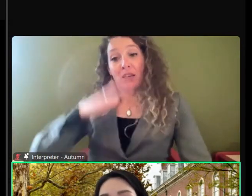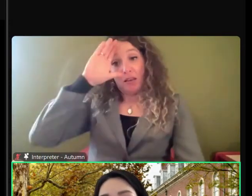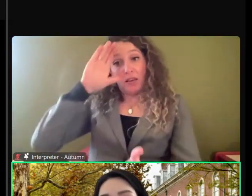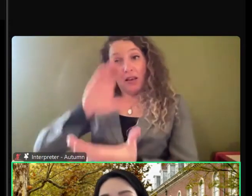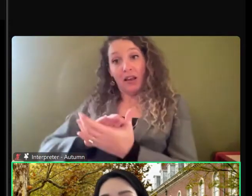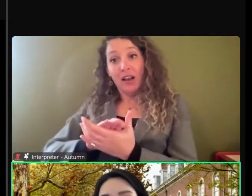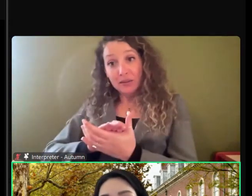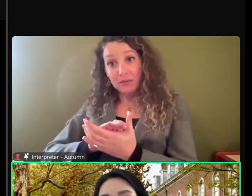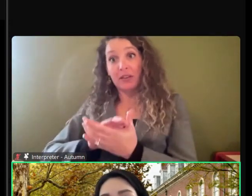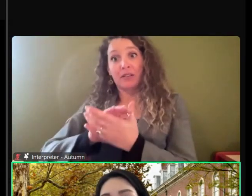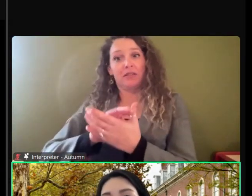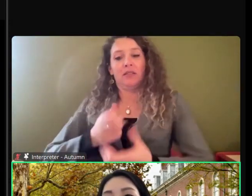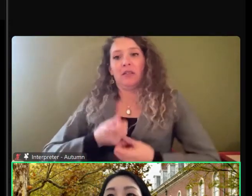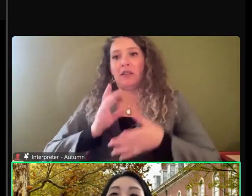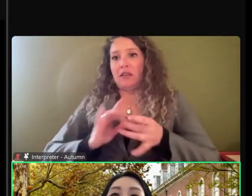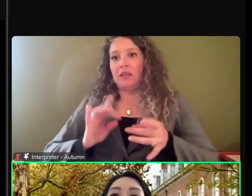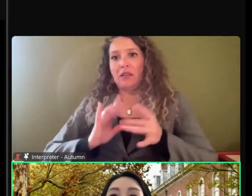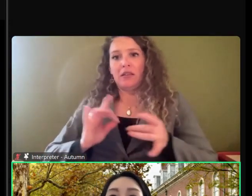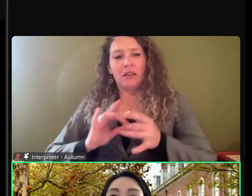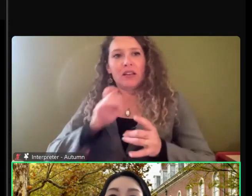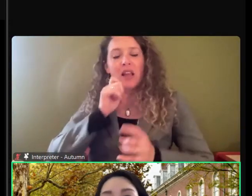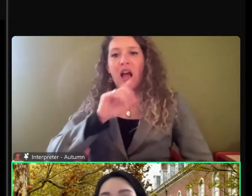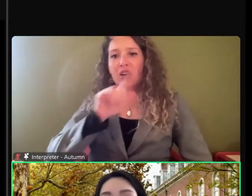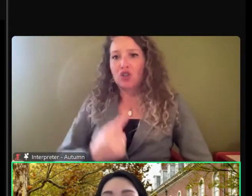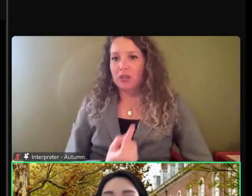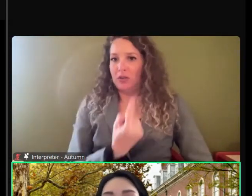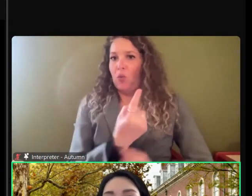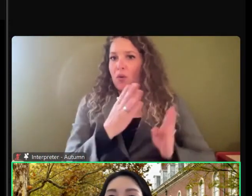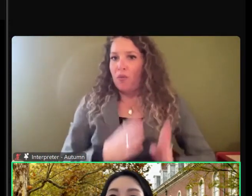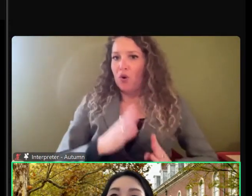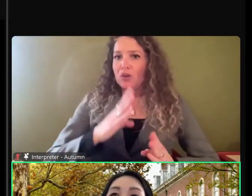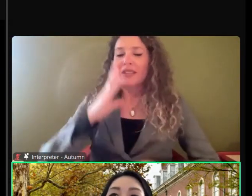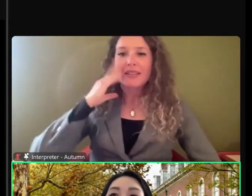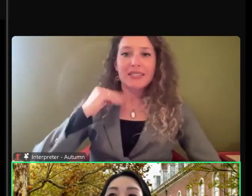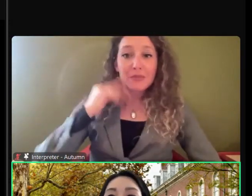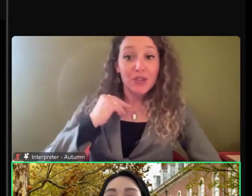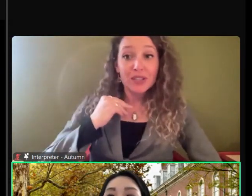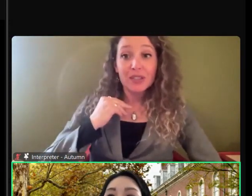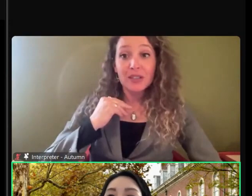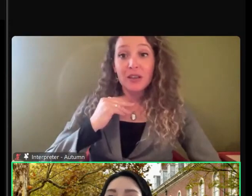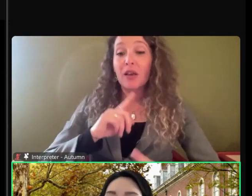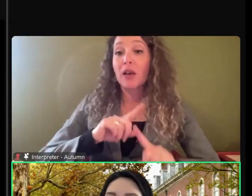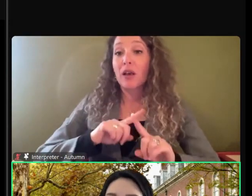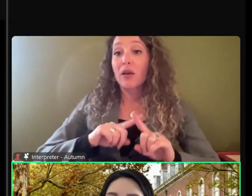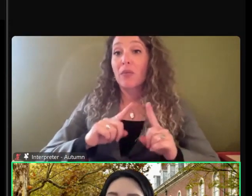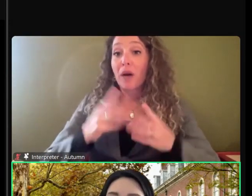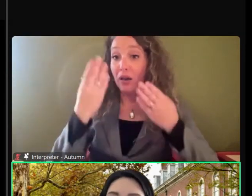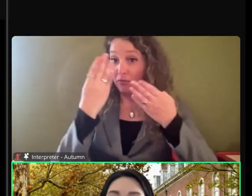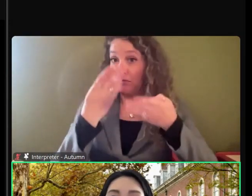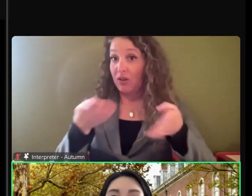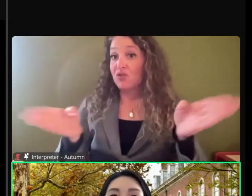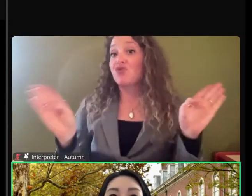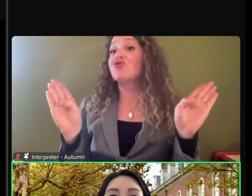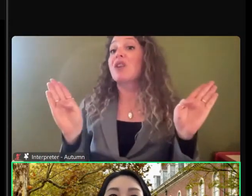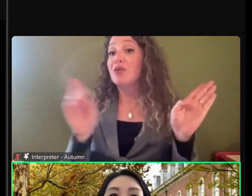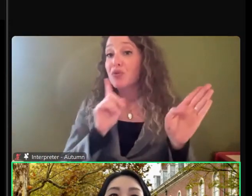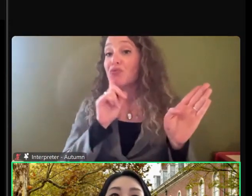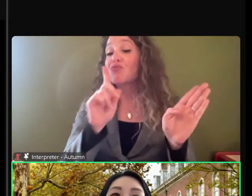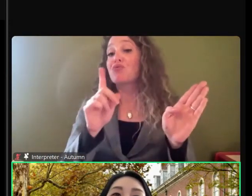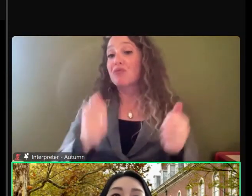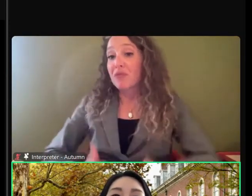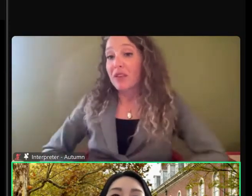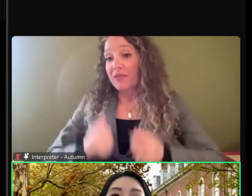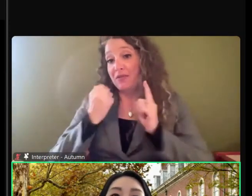individual experience, but a broader reality that many blind and low vision patients are